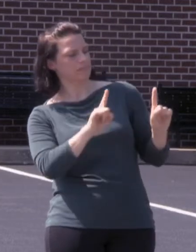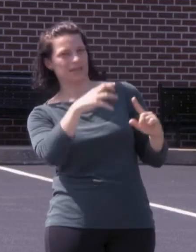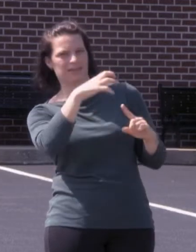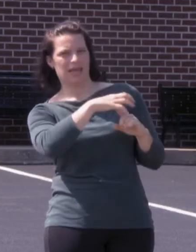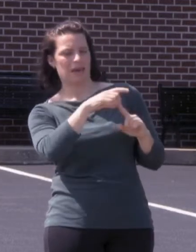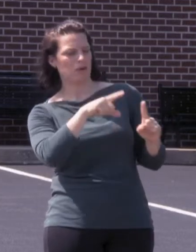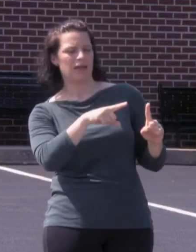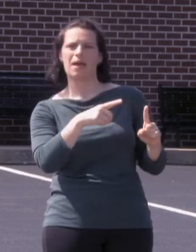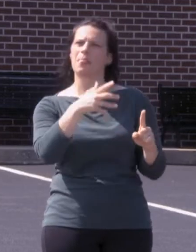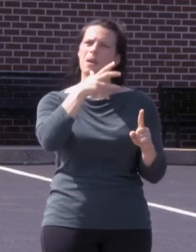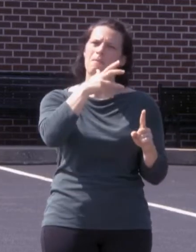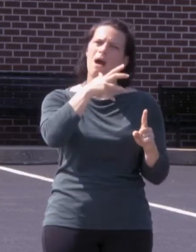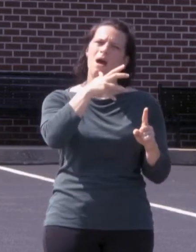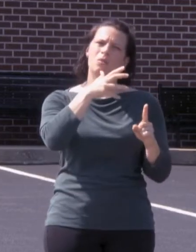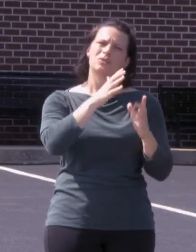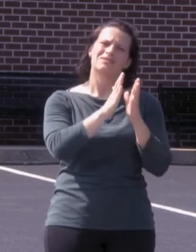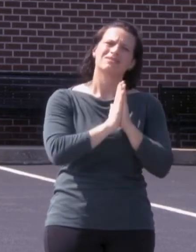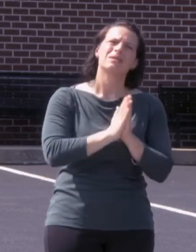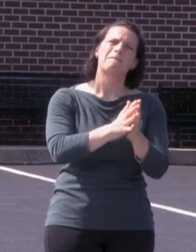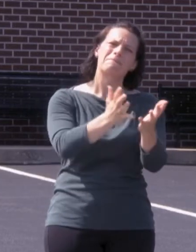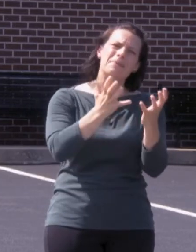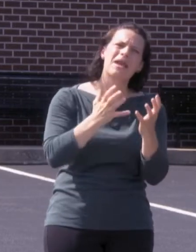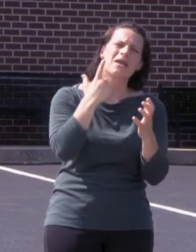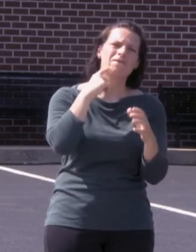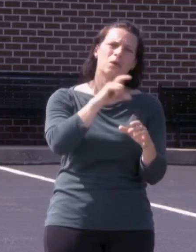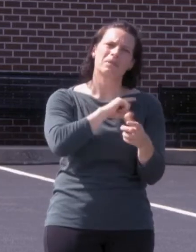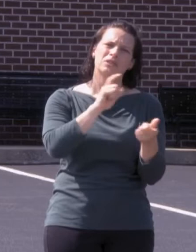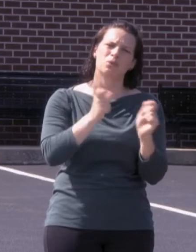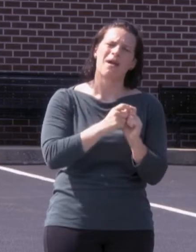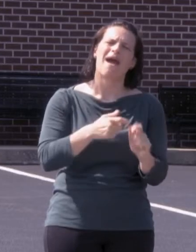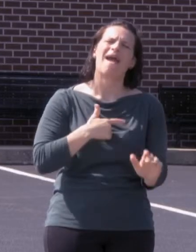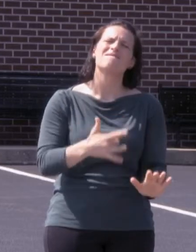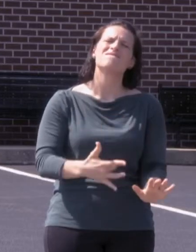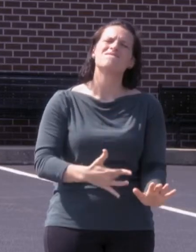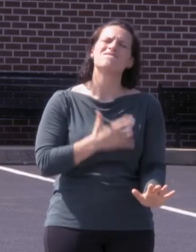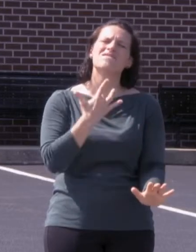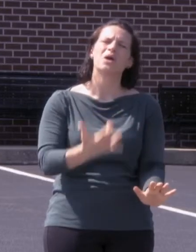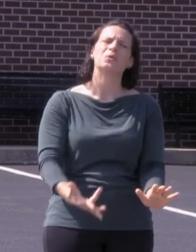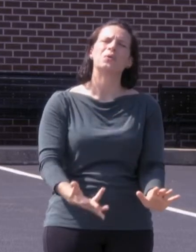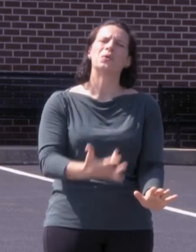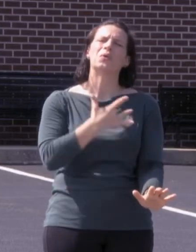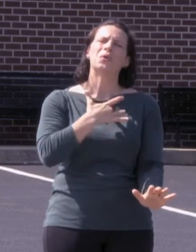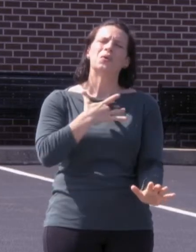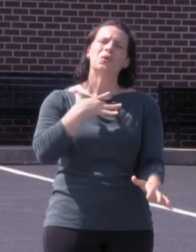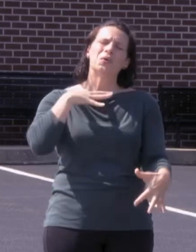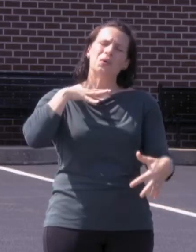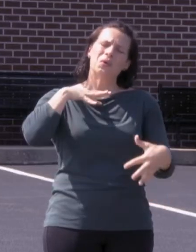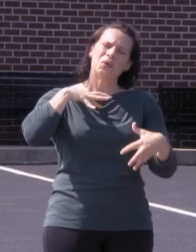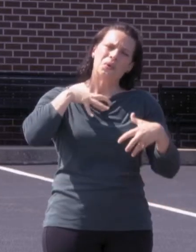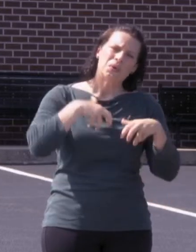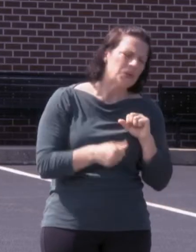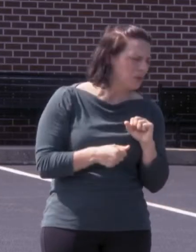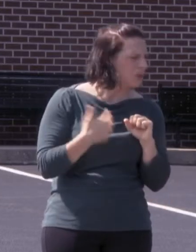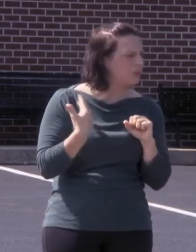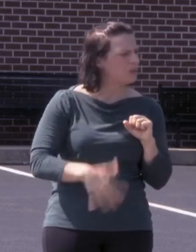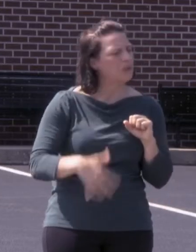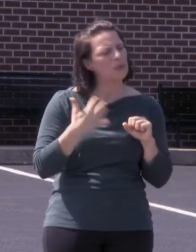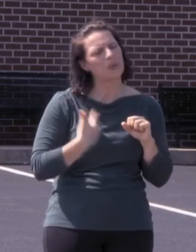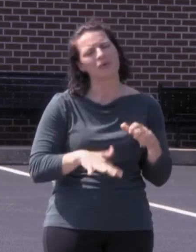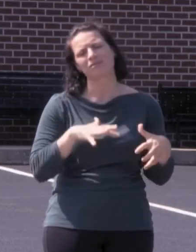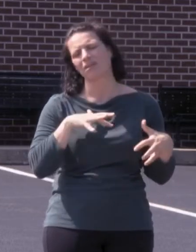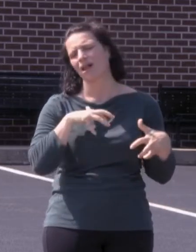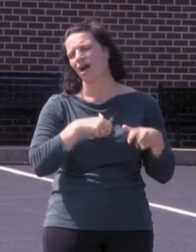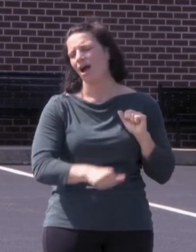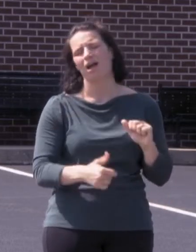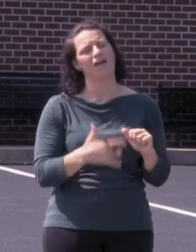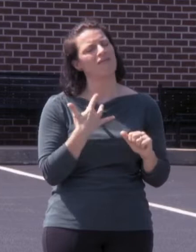made her plea for police reform, I felt her grief. Her grief was palpable,